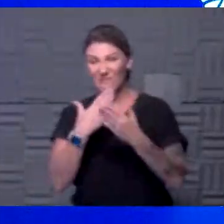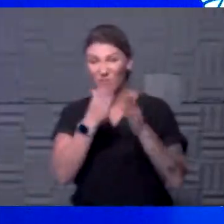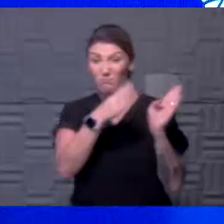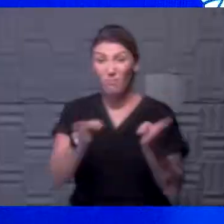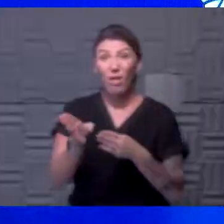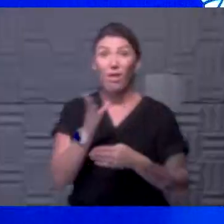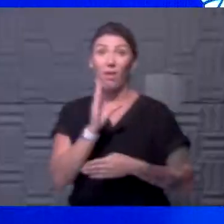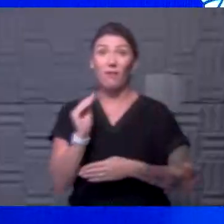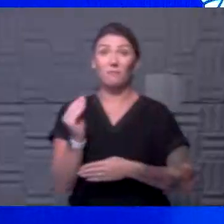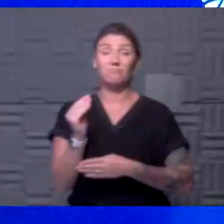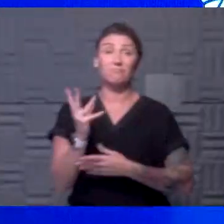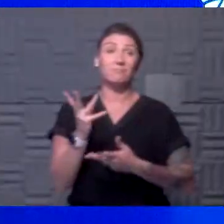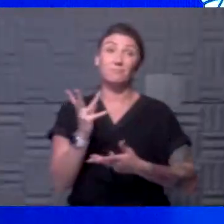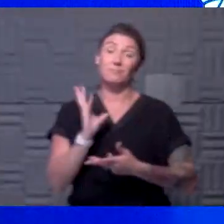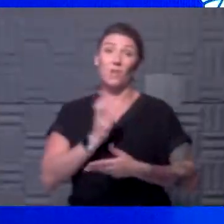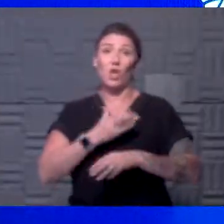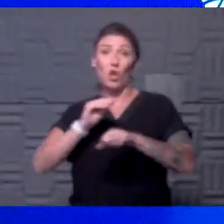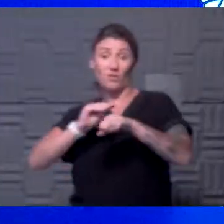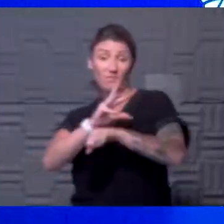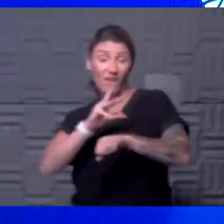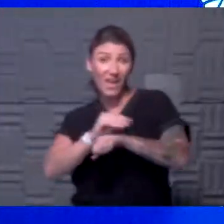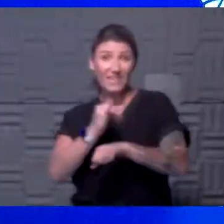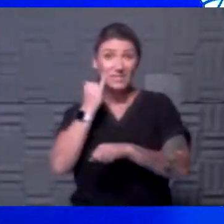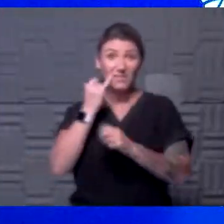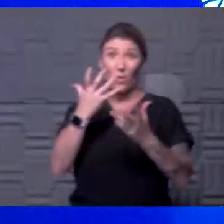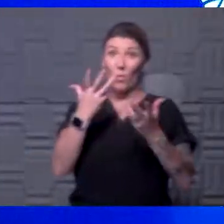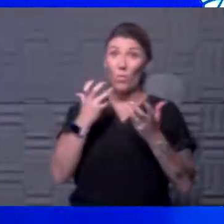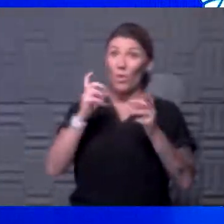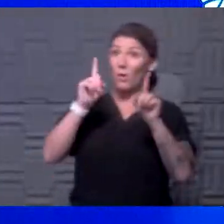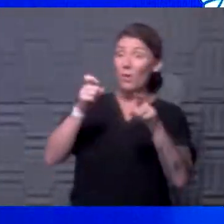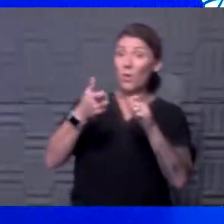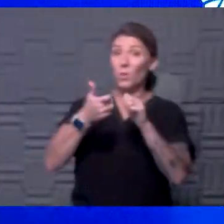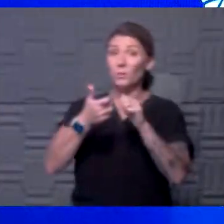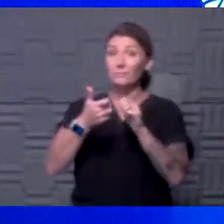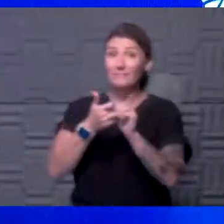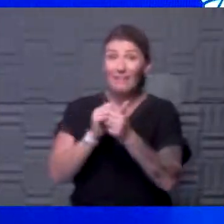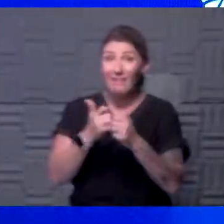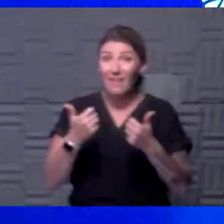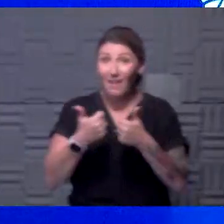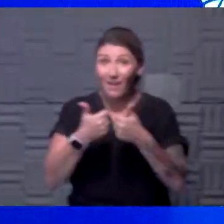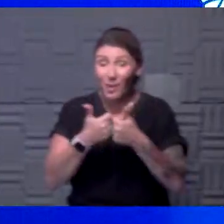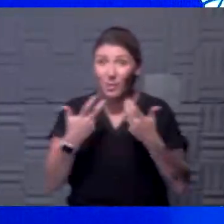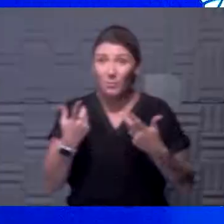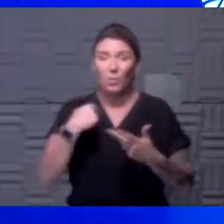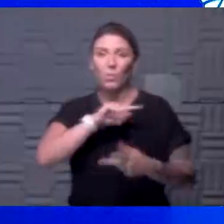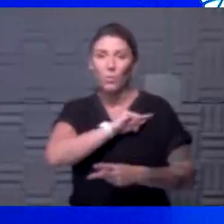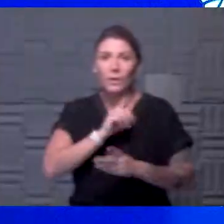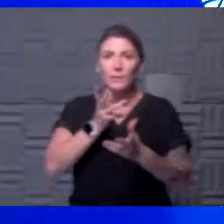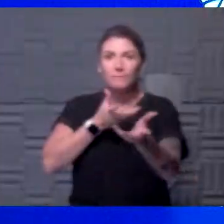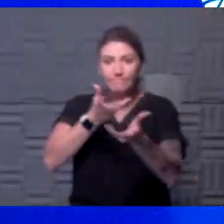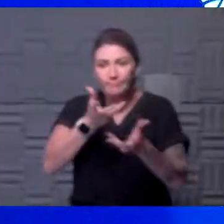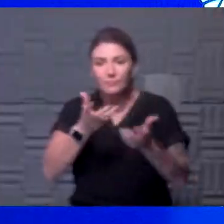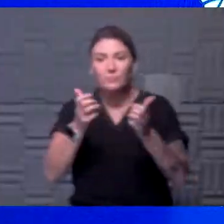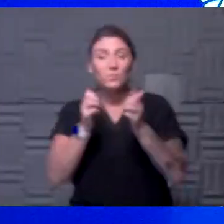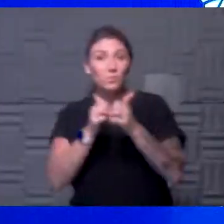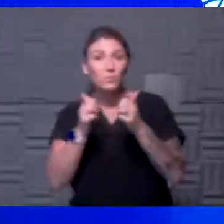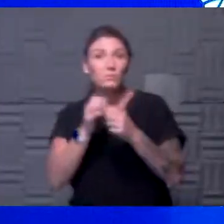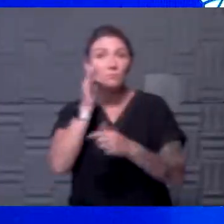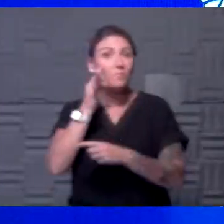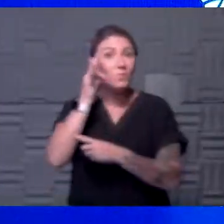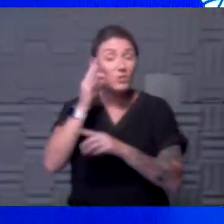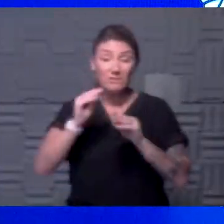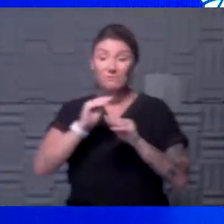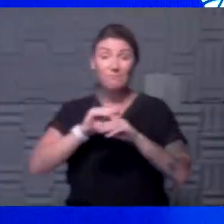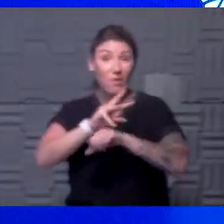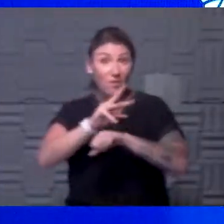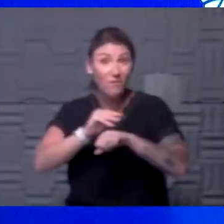plan? And our advice is the same, whether if you want to go to a Chiefs game or anything else, because we visit with the Chiefs about it, and our advice is clear. You got to be